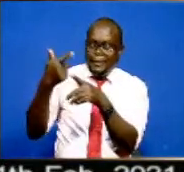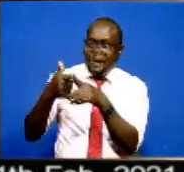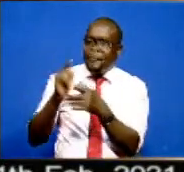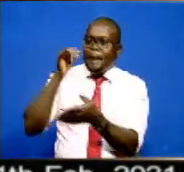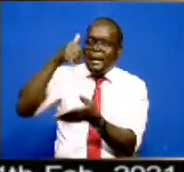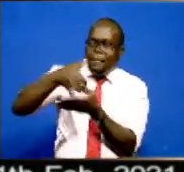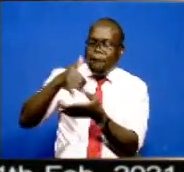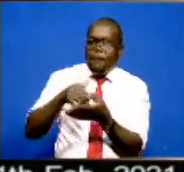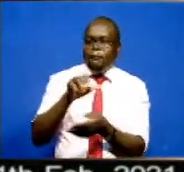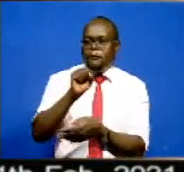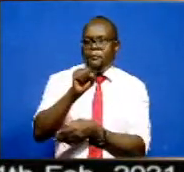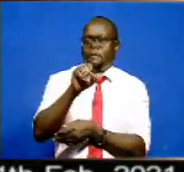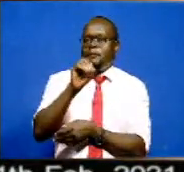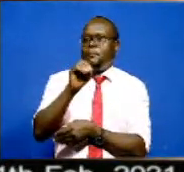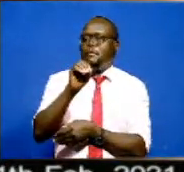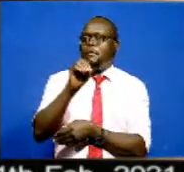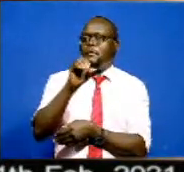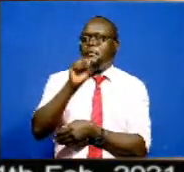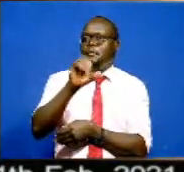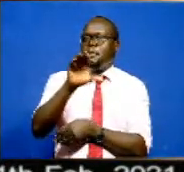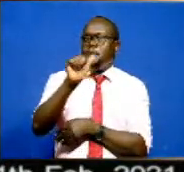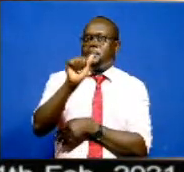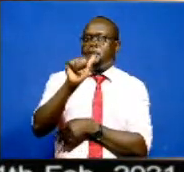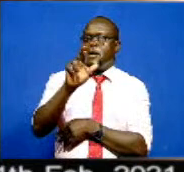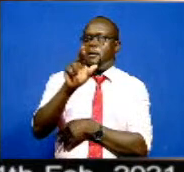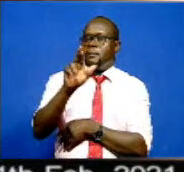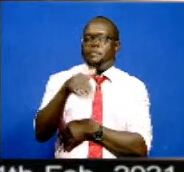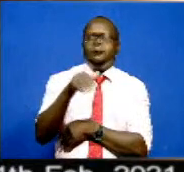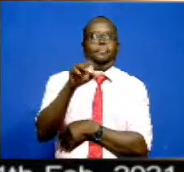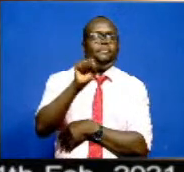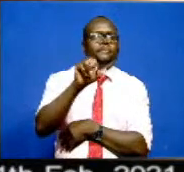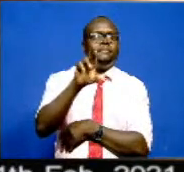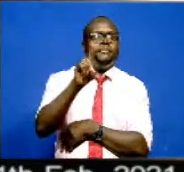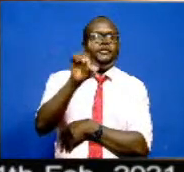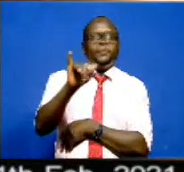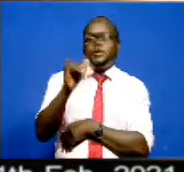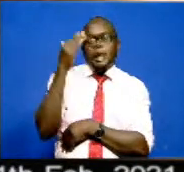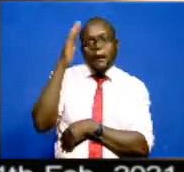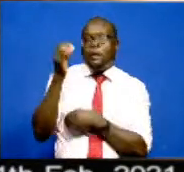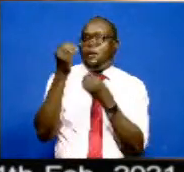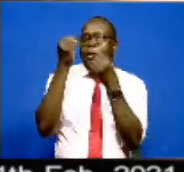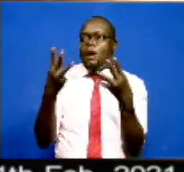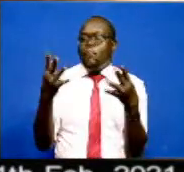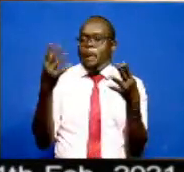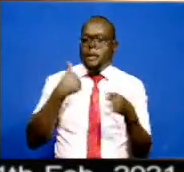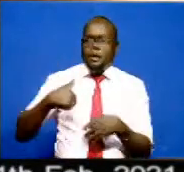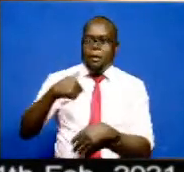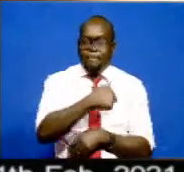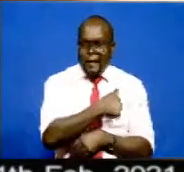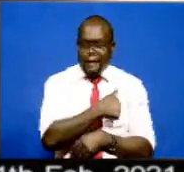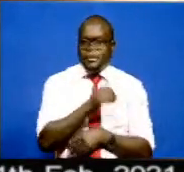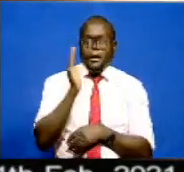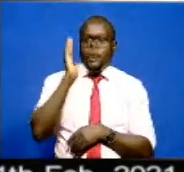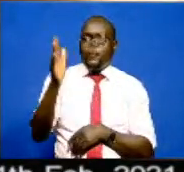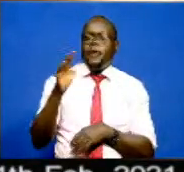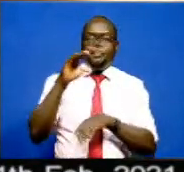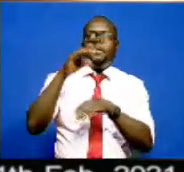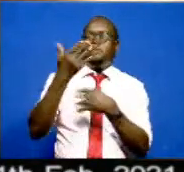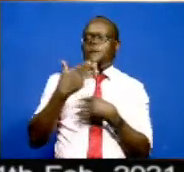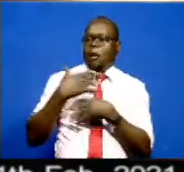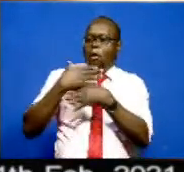Sudi for discipline, Mr. Speaker, I don't know how many of us would be